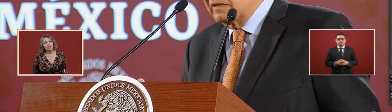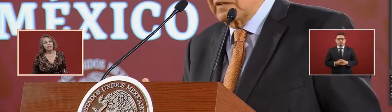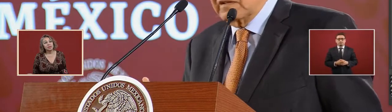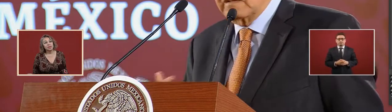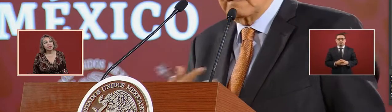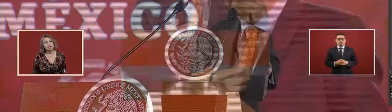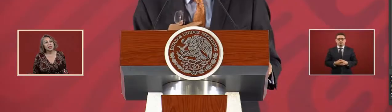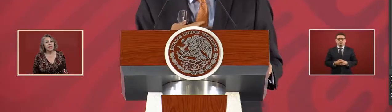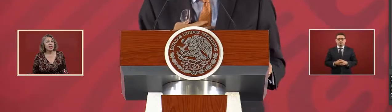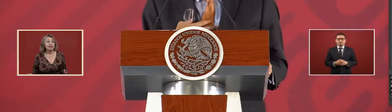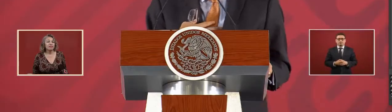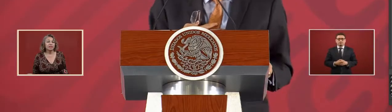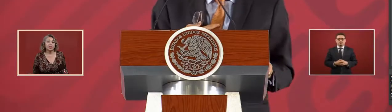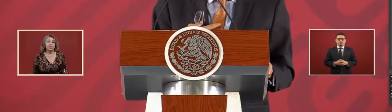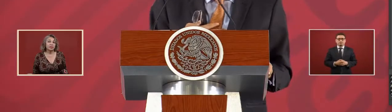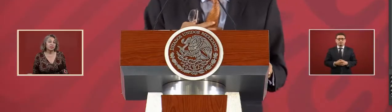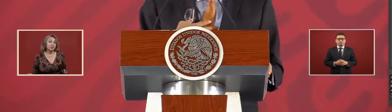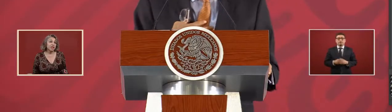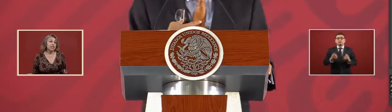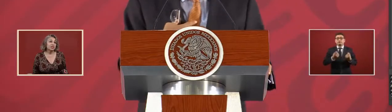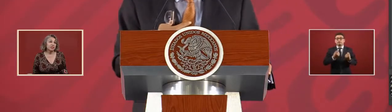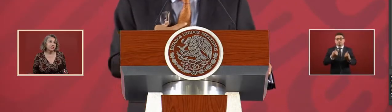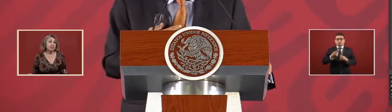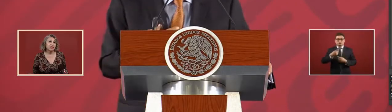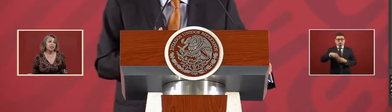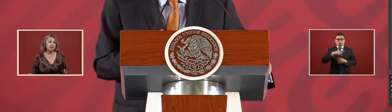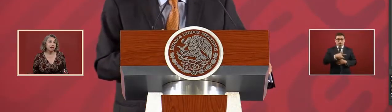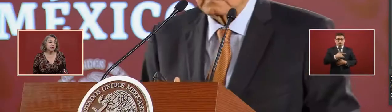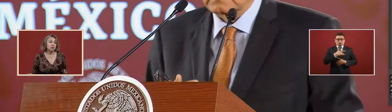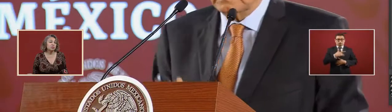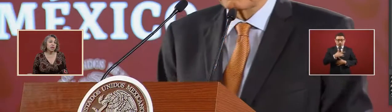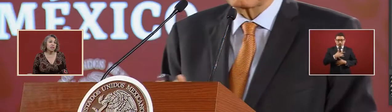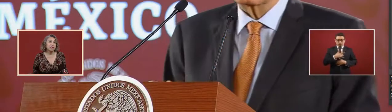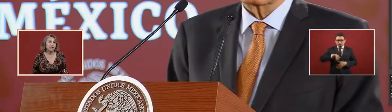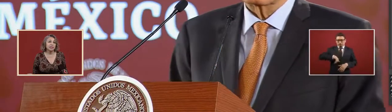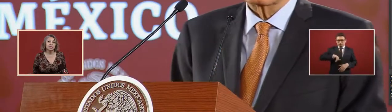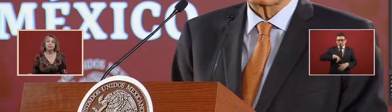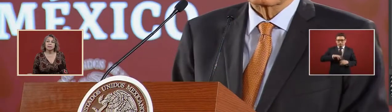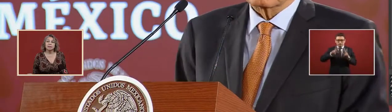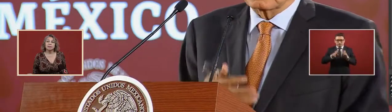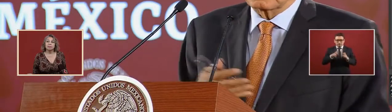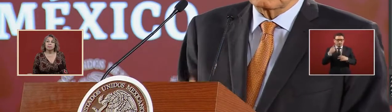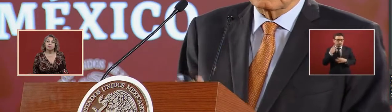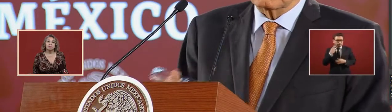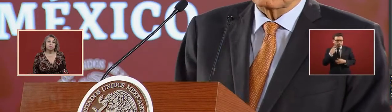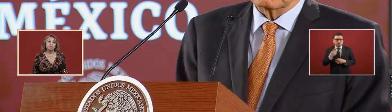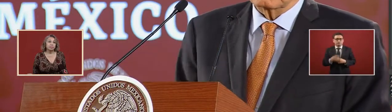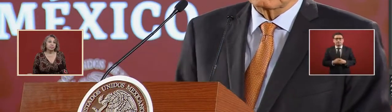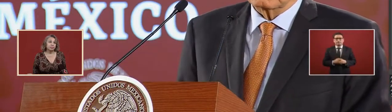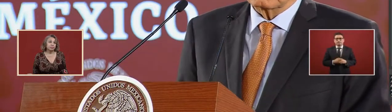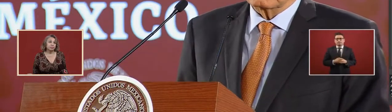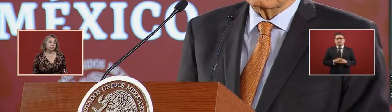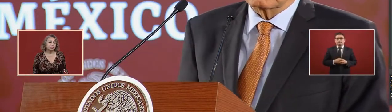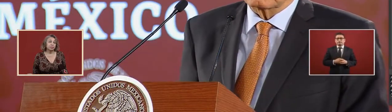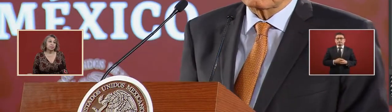tienen, for those that have interés en hacer interest política, in doing politics,